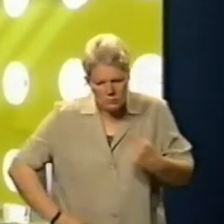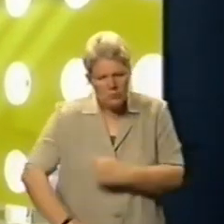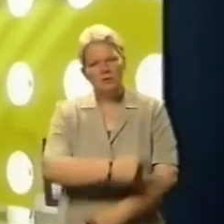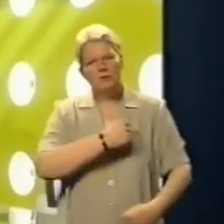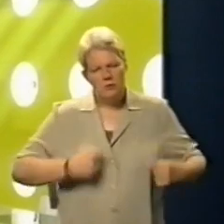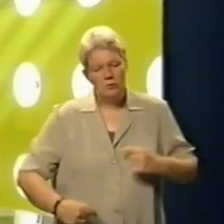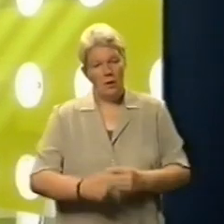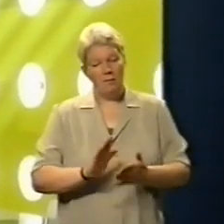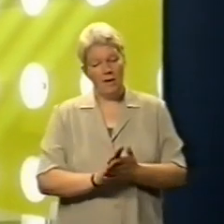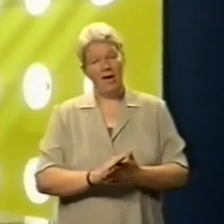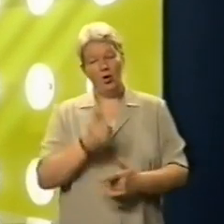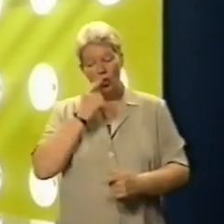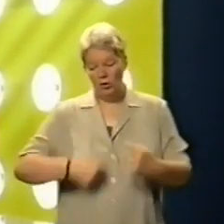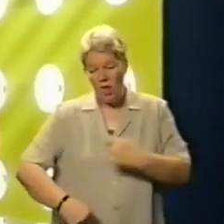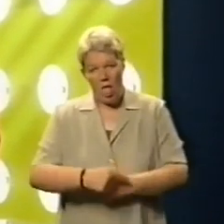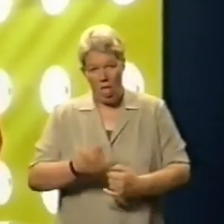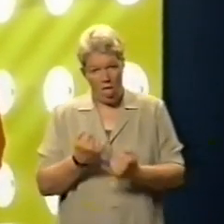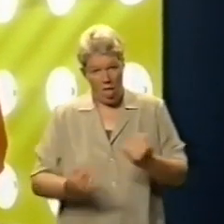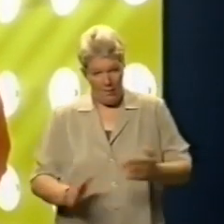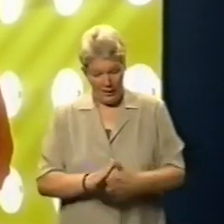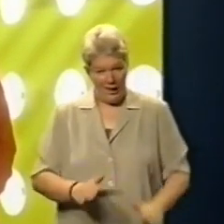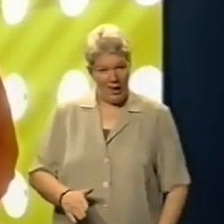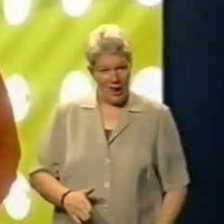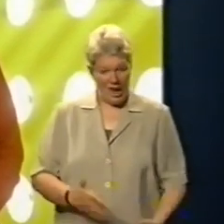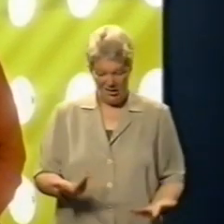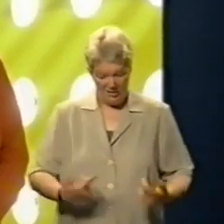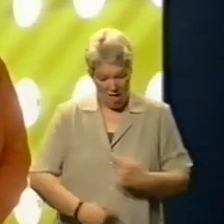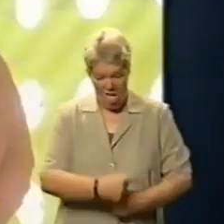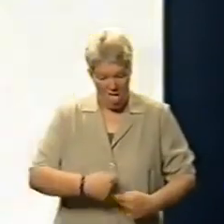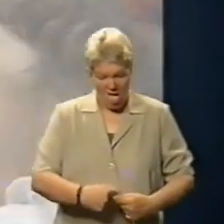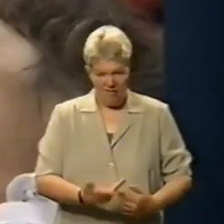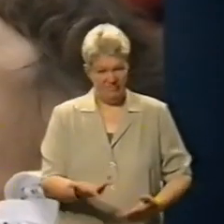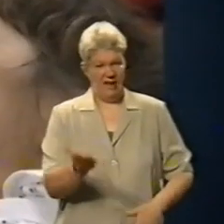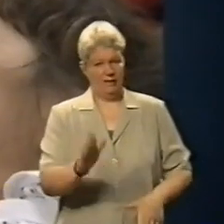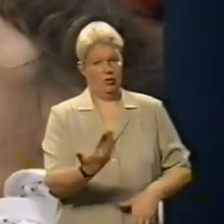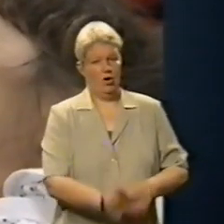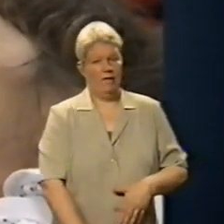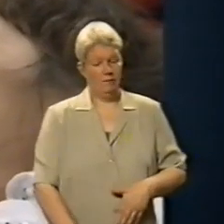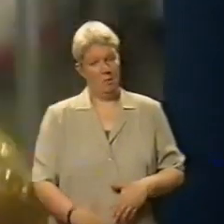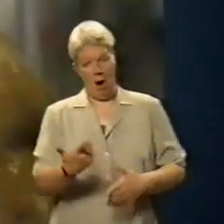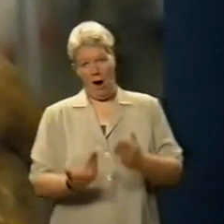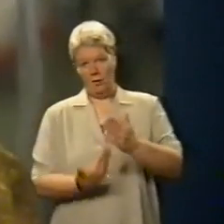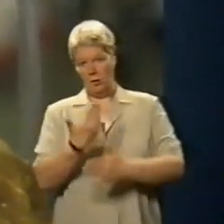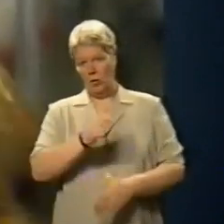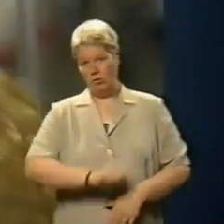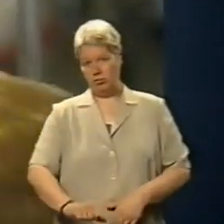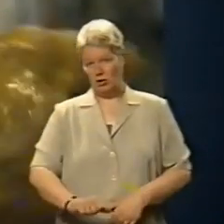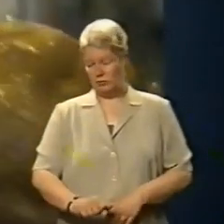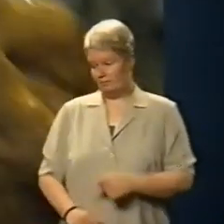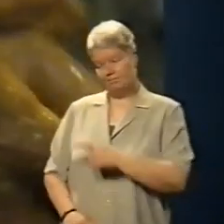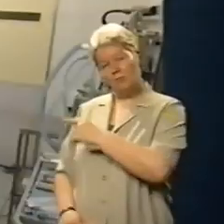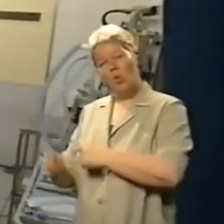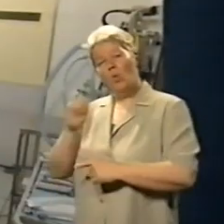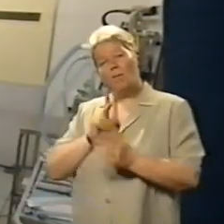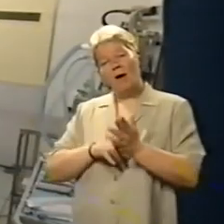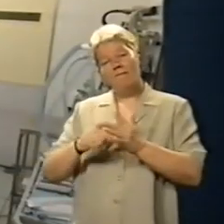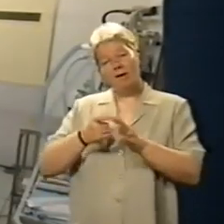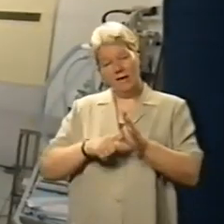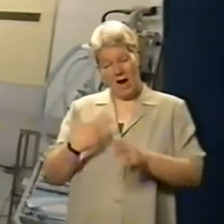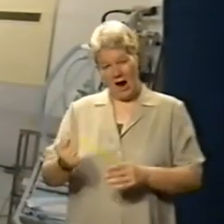cases in losing a leg. But there's hope with a new operation. Vicky has been suffering from diabetes